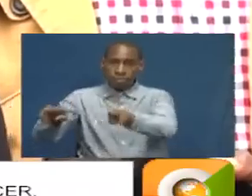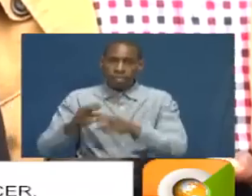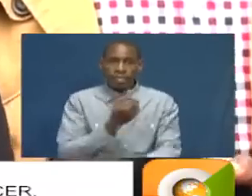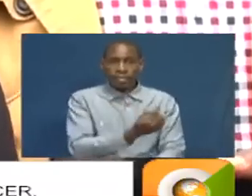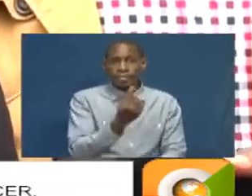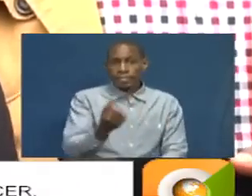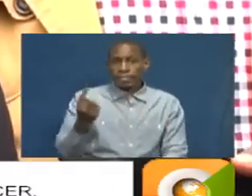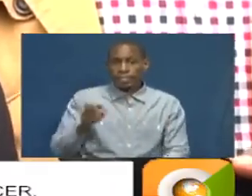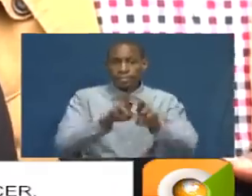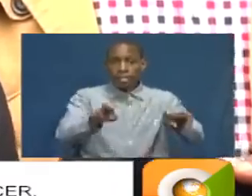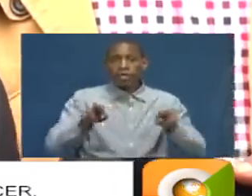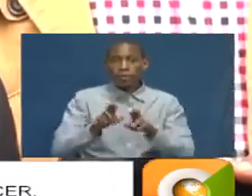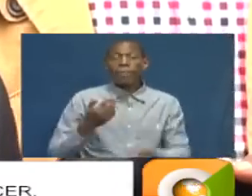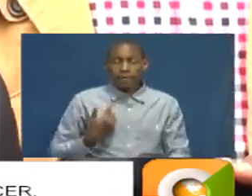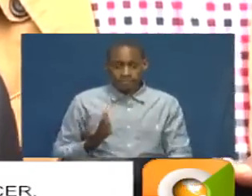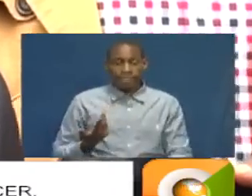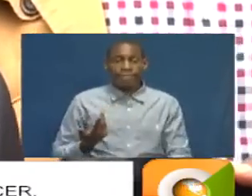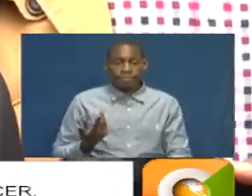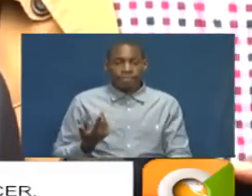each one with a room.